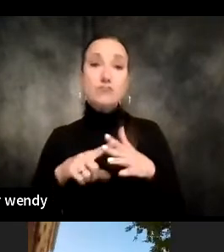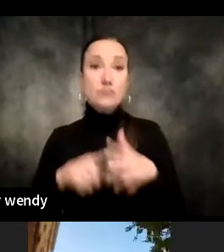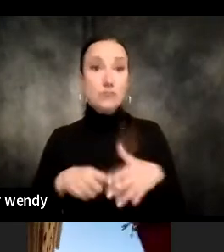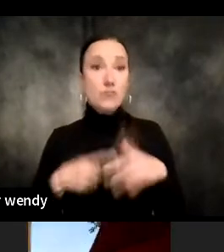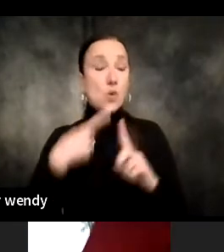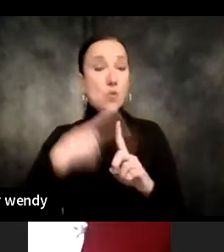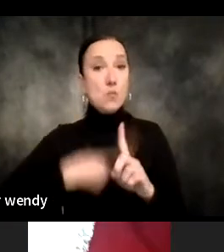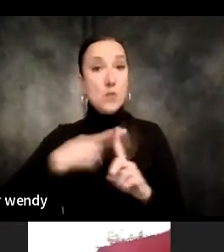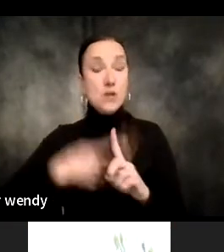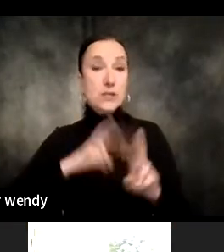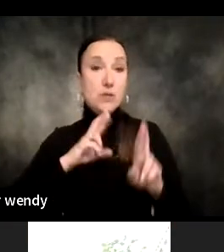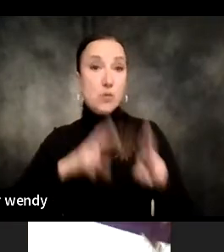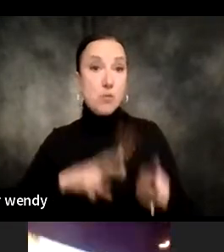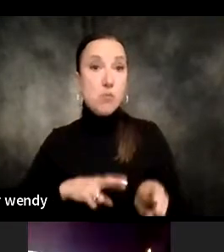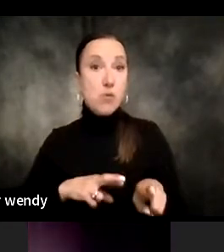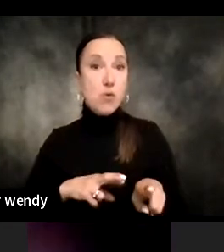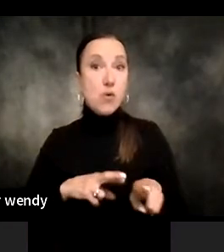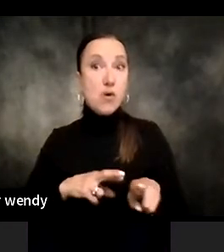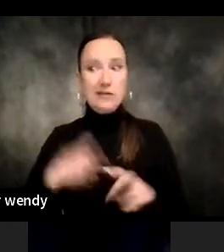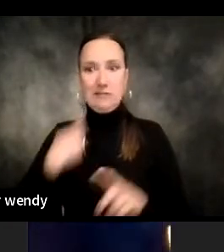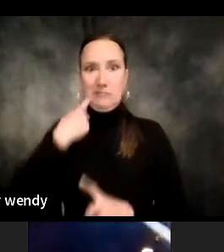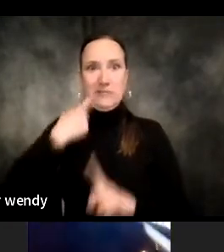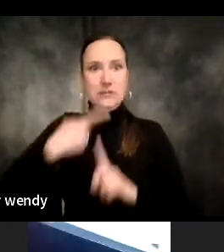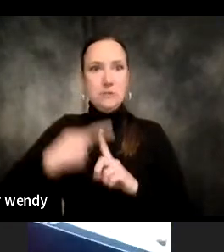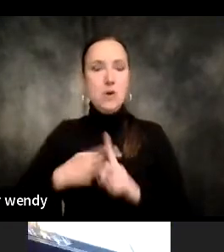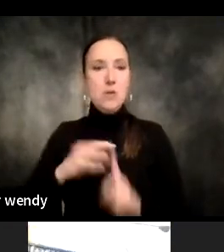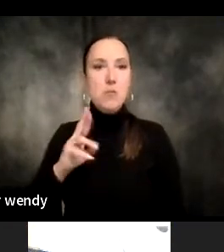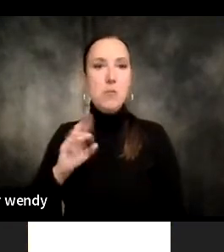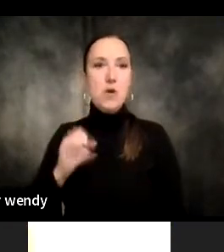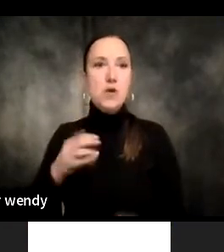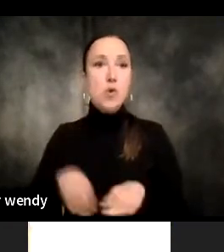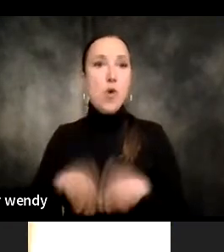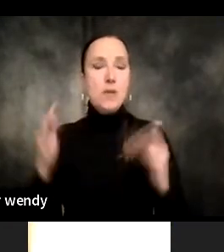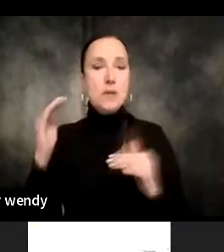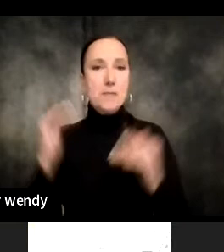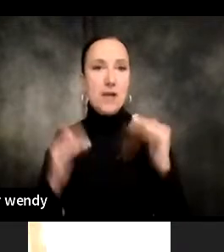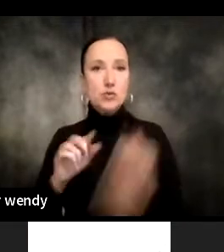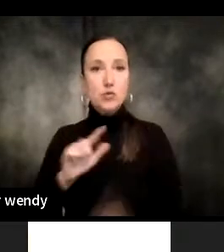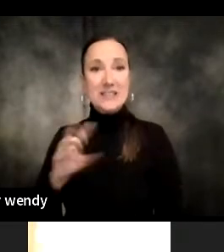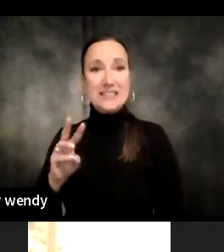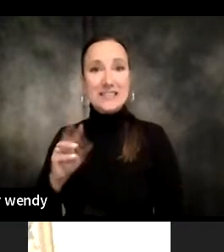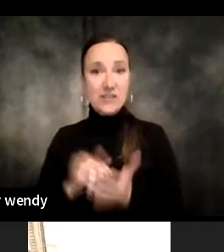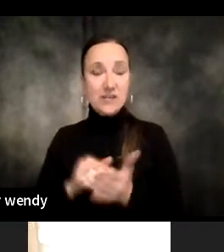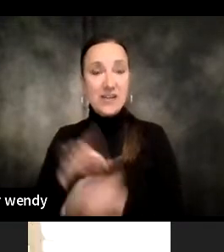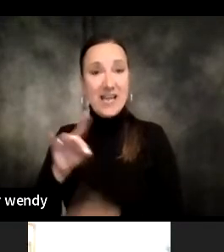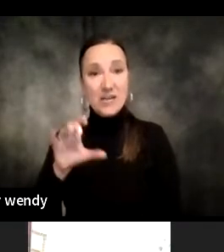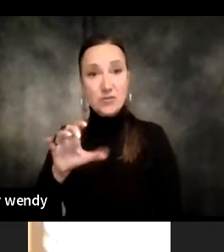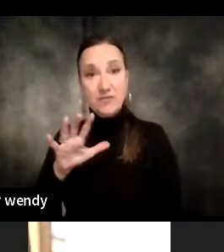monthly report for this past March. We had an opening balance of